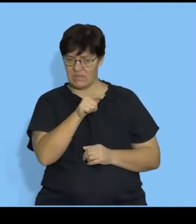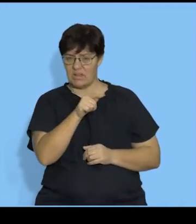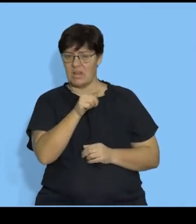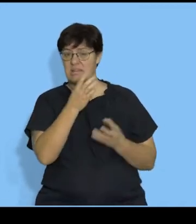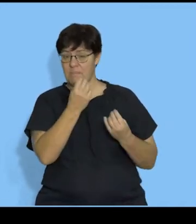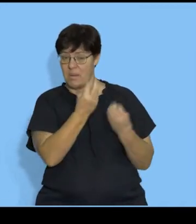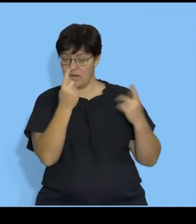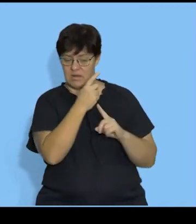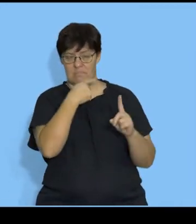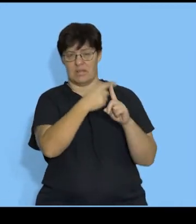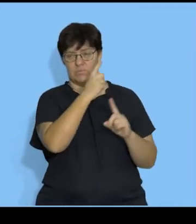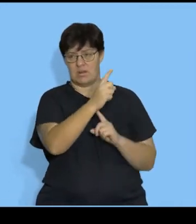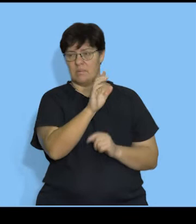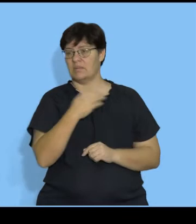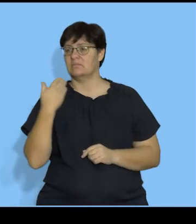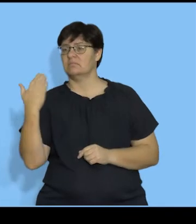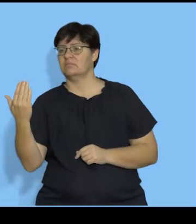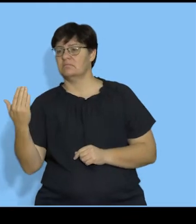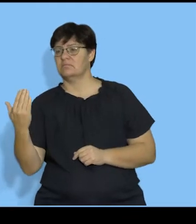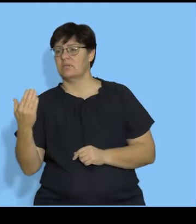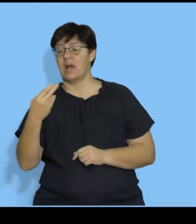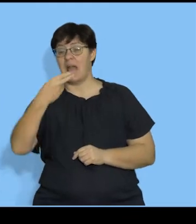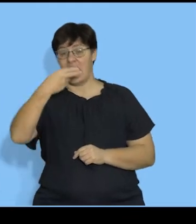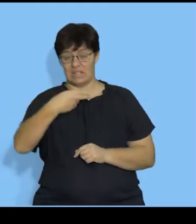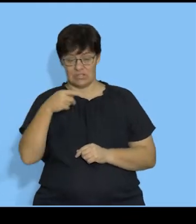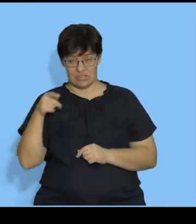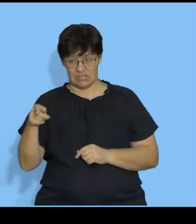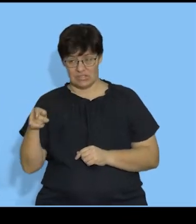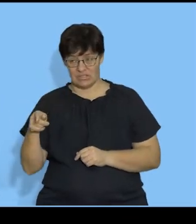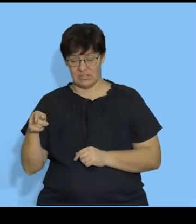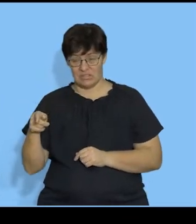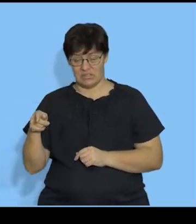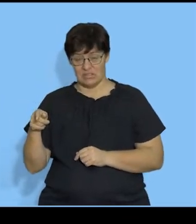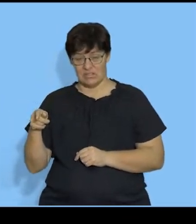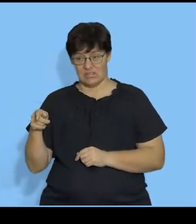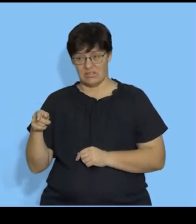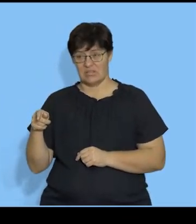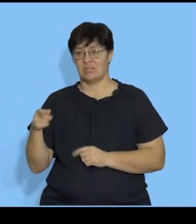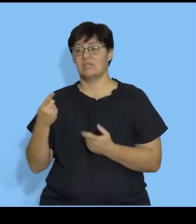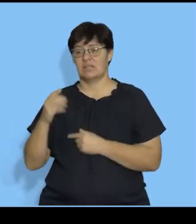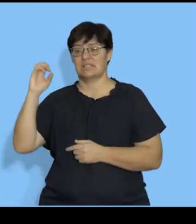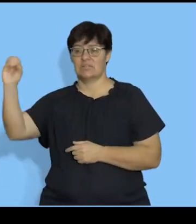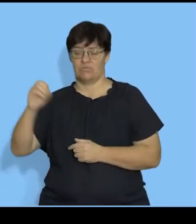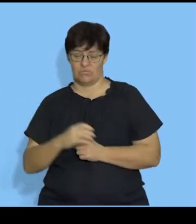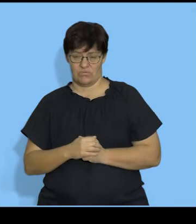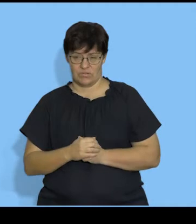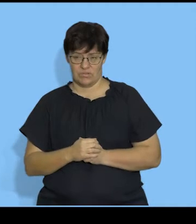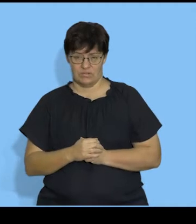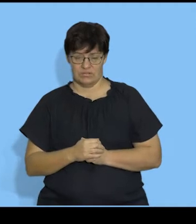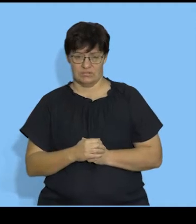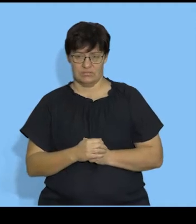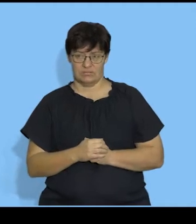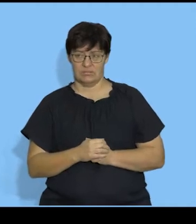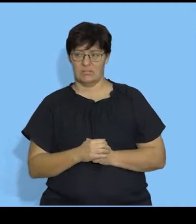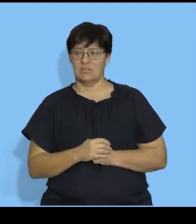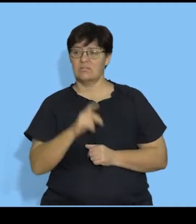okay? And then on the right-hand side, according to the rules of assigning oxidation number, this is equals to 0, all right? So we can